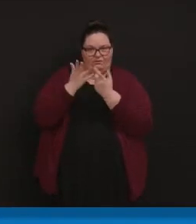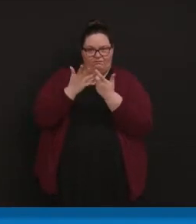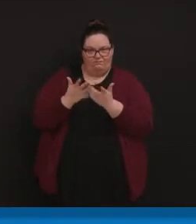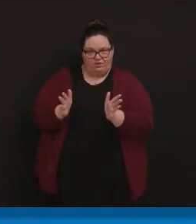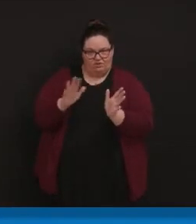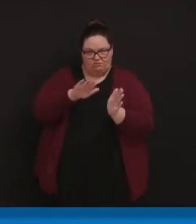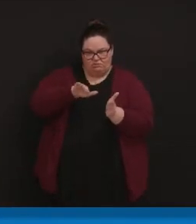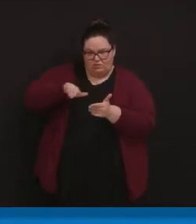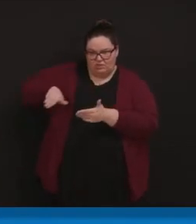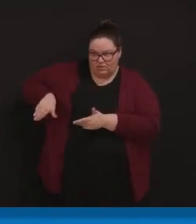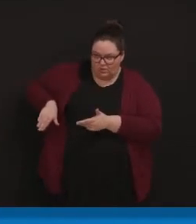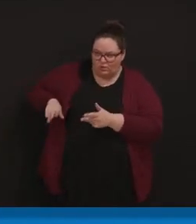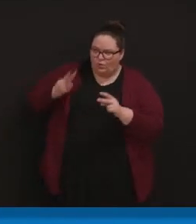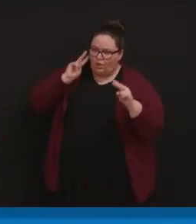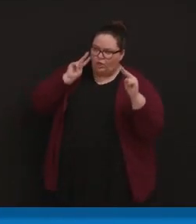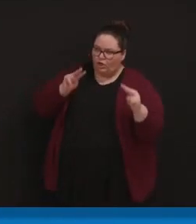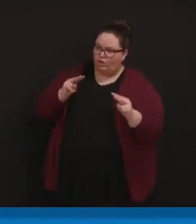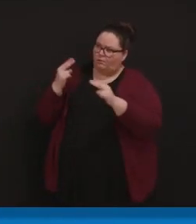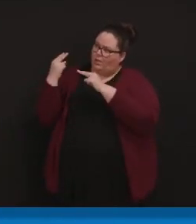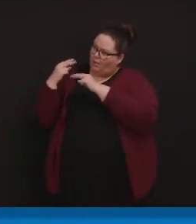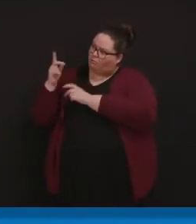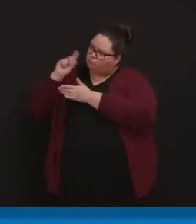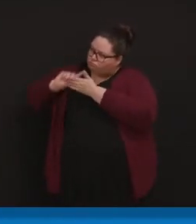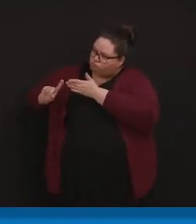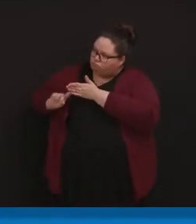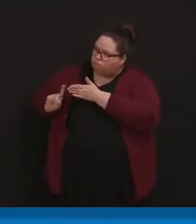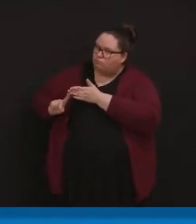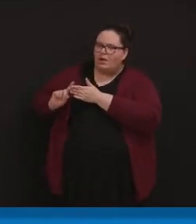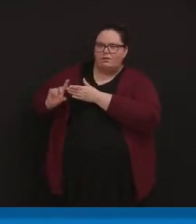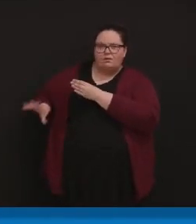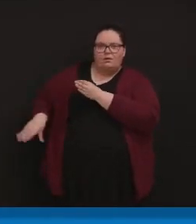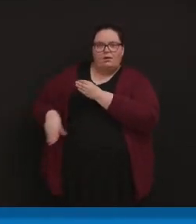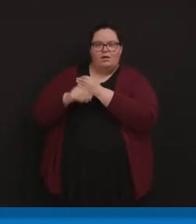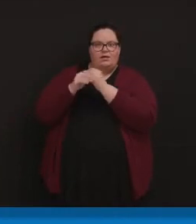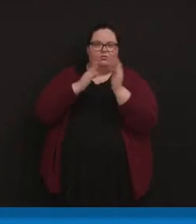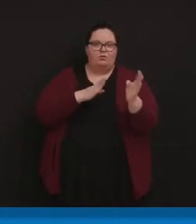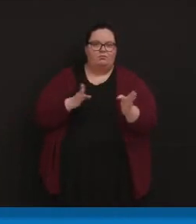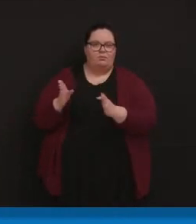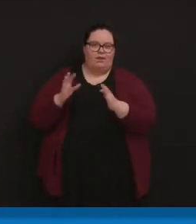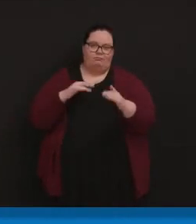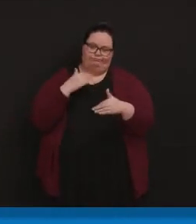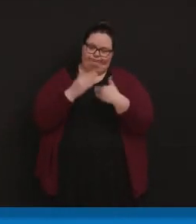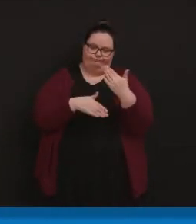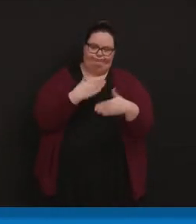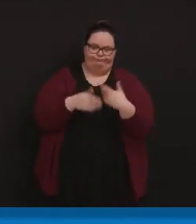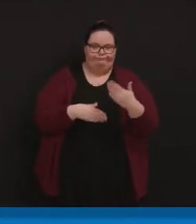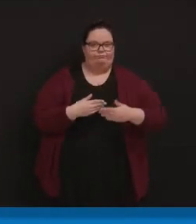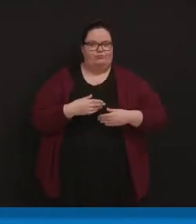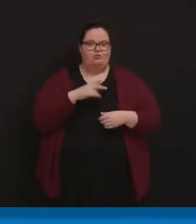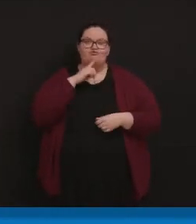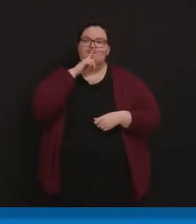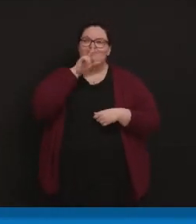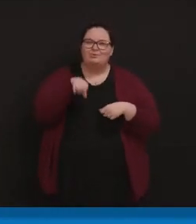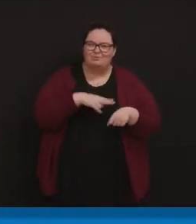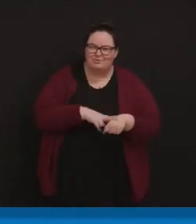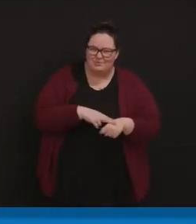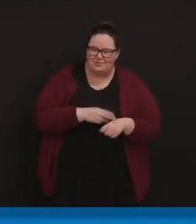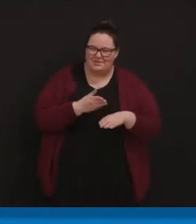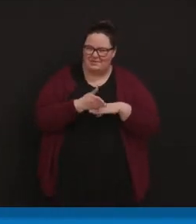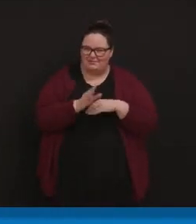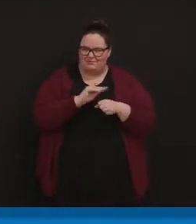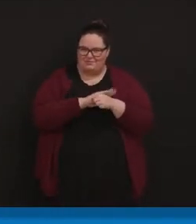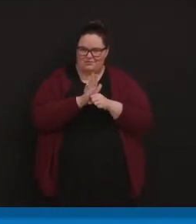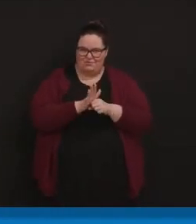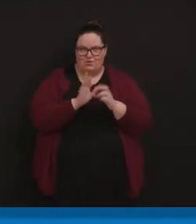that information, make that analysis, and make sure we roll it into our plans for getting school back to a real normal after COVID,